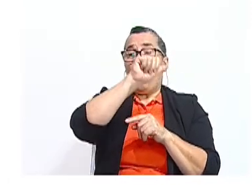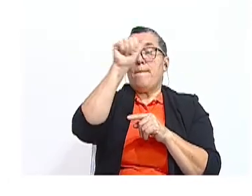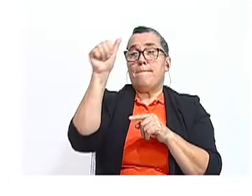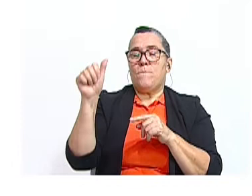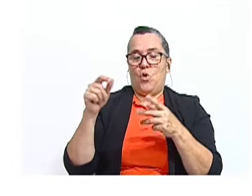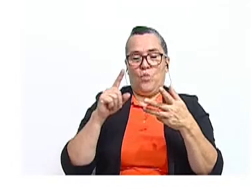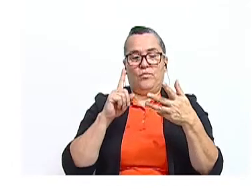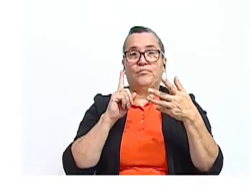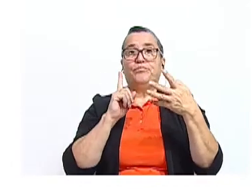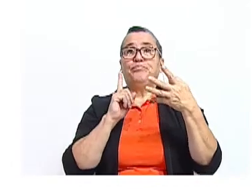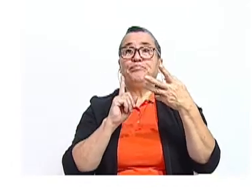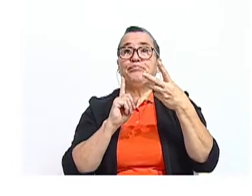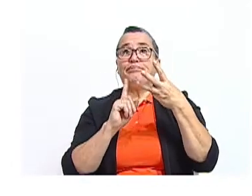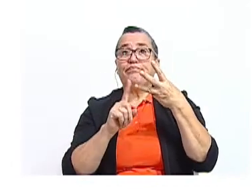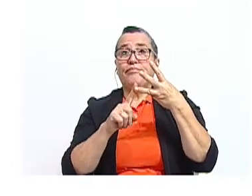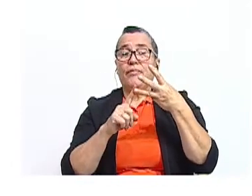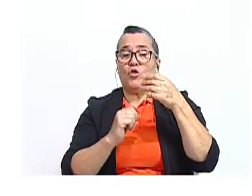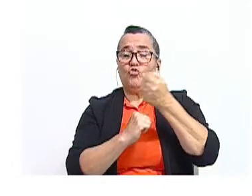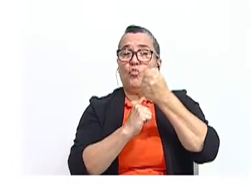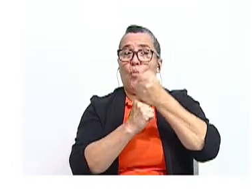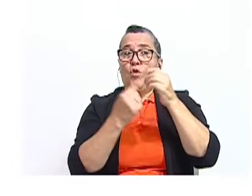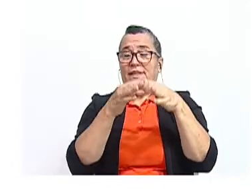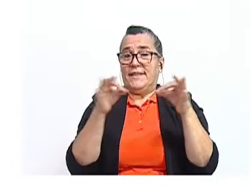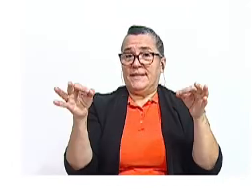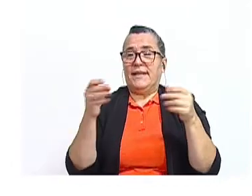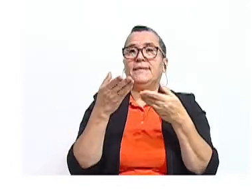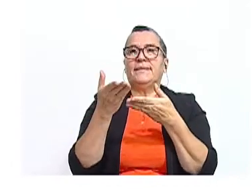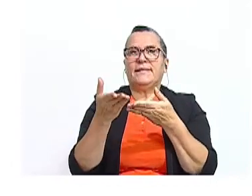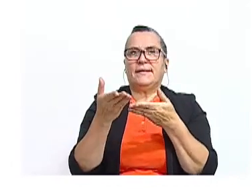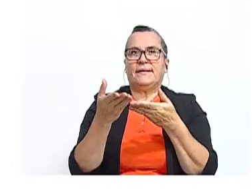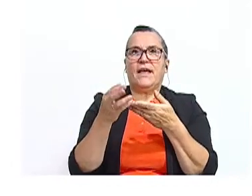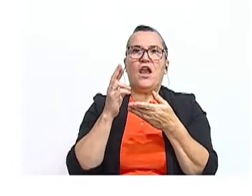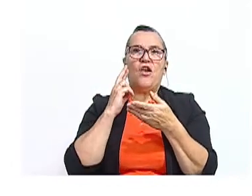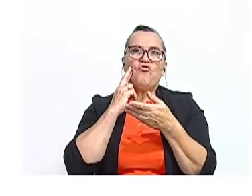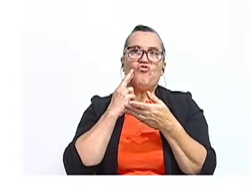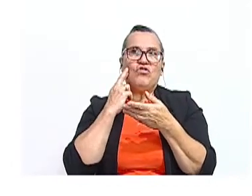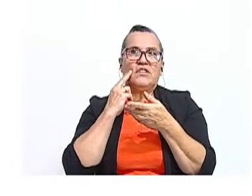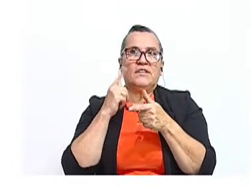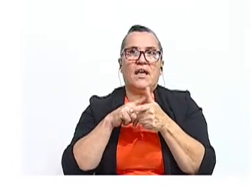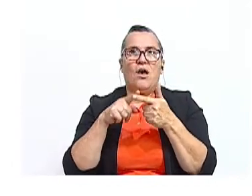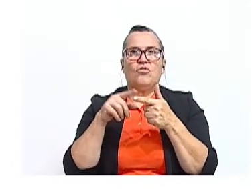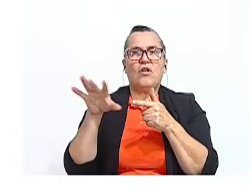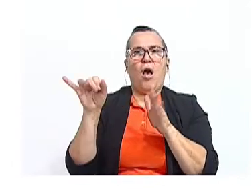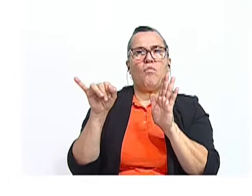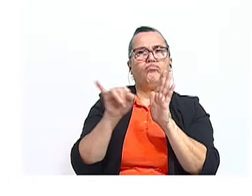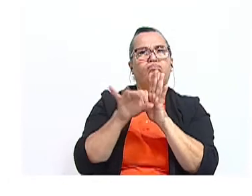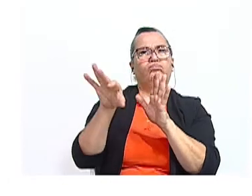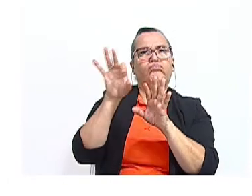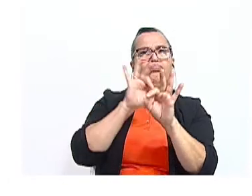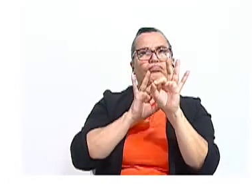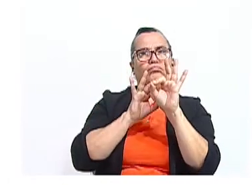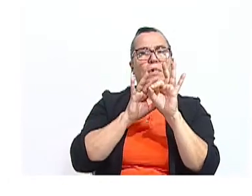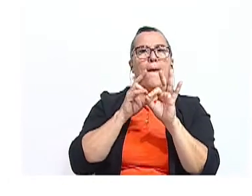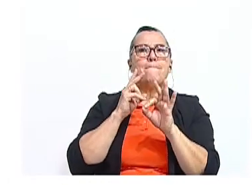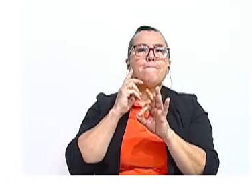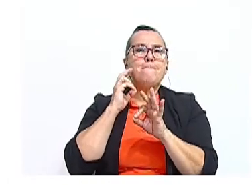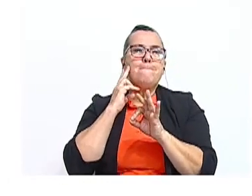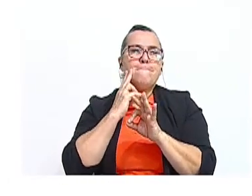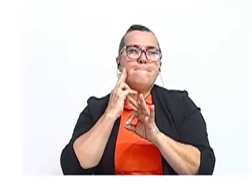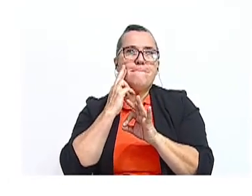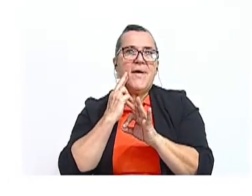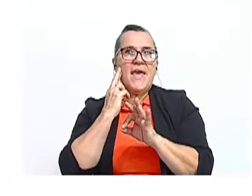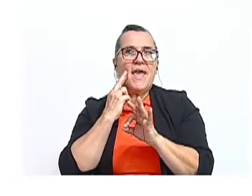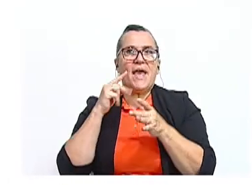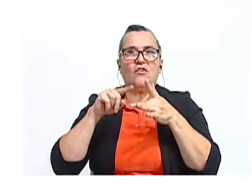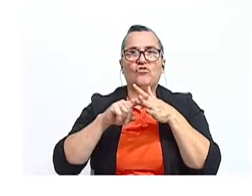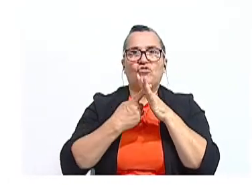we have the third supporting sentence. This is going to be identified with the color pink. And it is